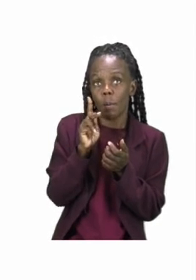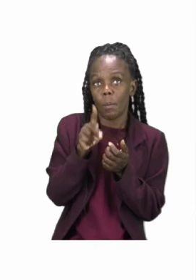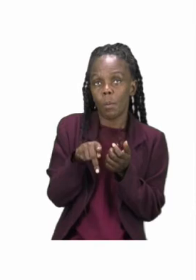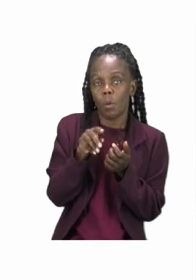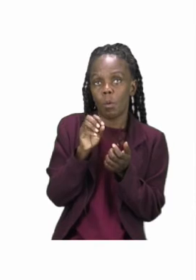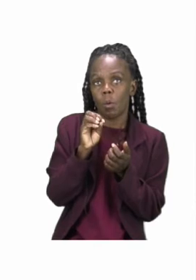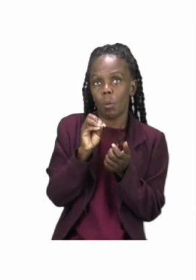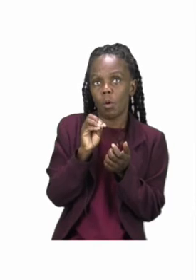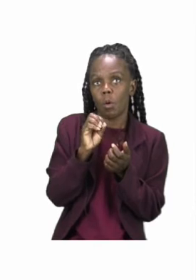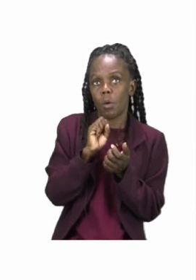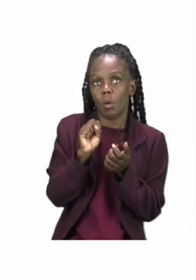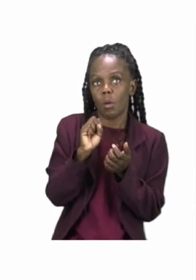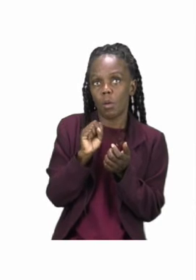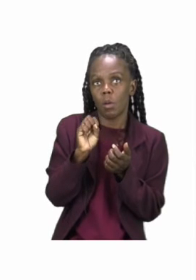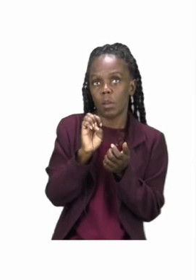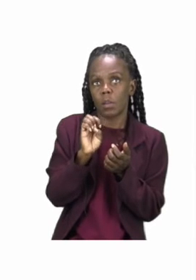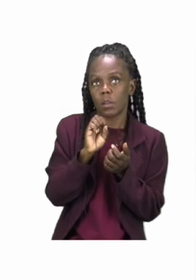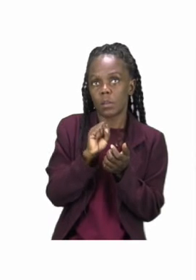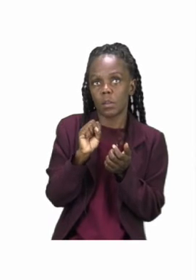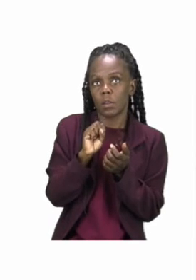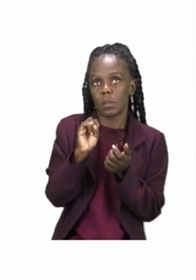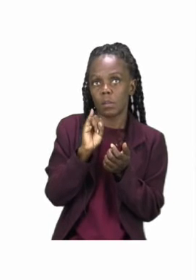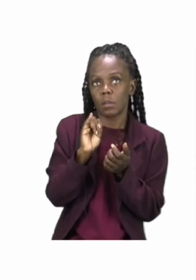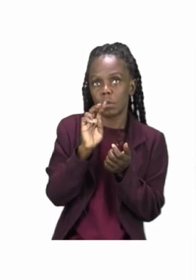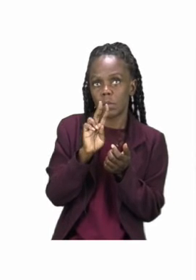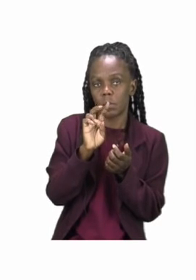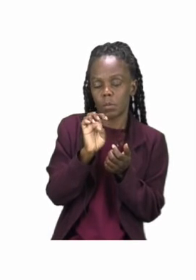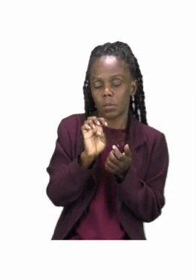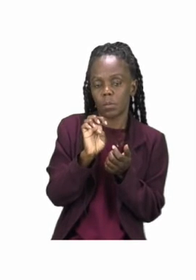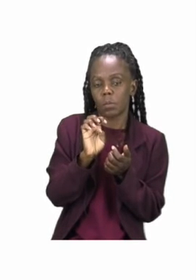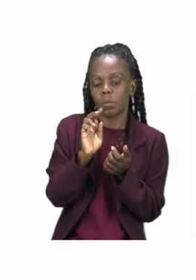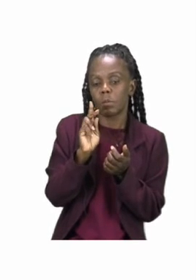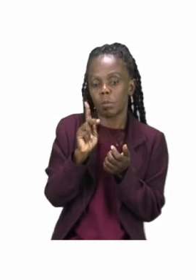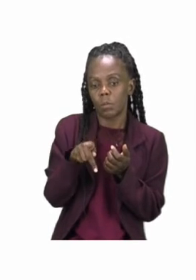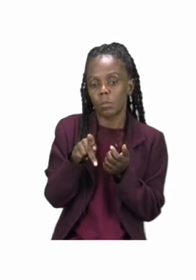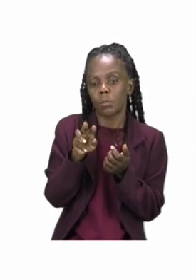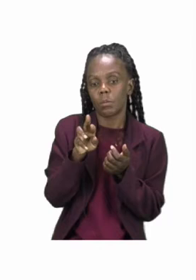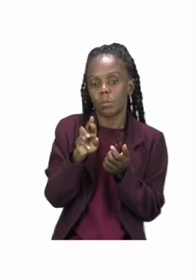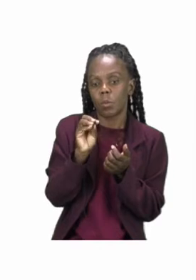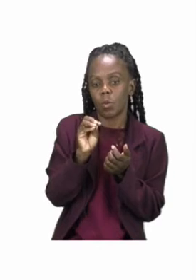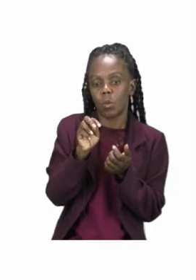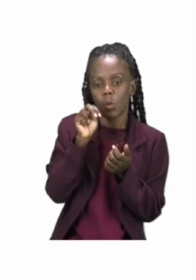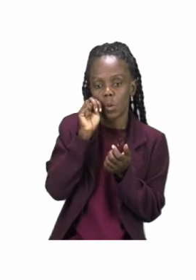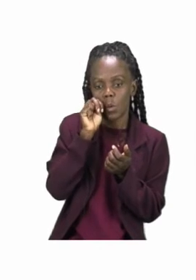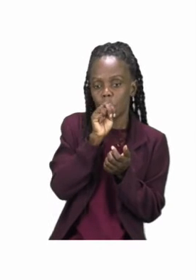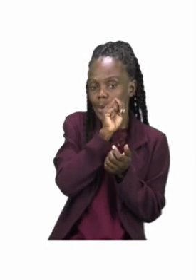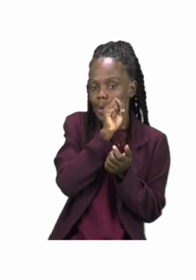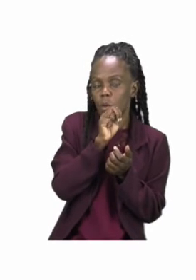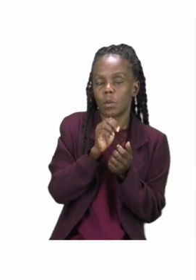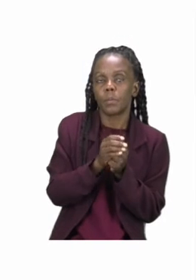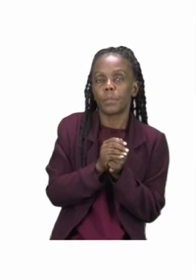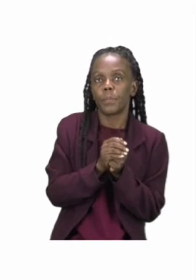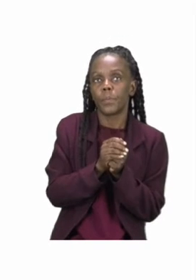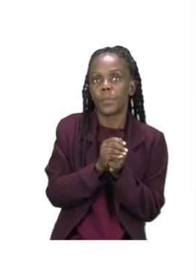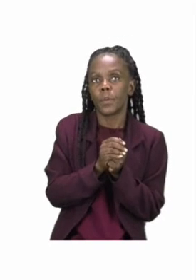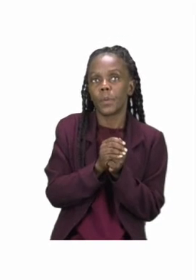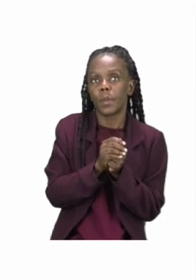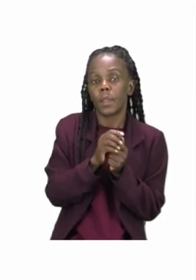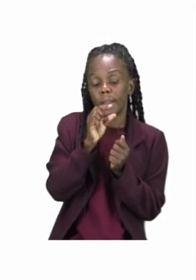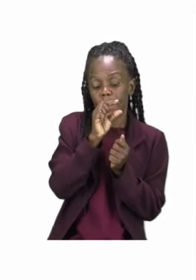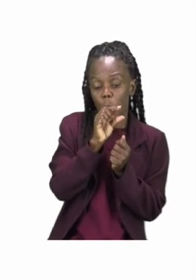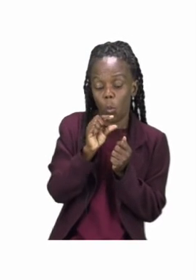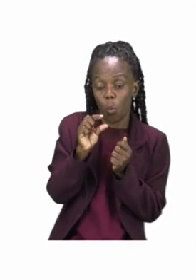gesundheit. Danke. Next time, if you sneeze, remember to sneeze in Ah, your elbow. Yes. If you're